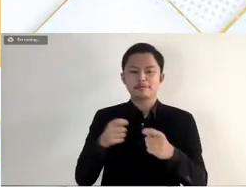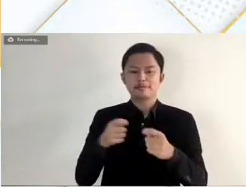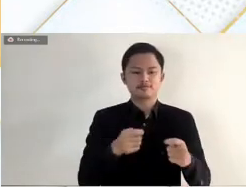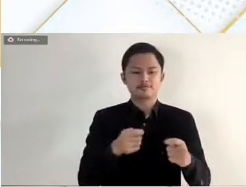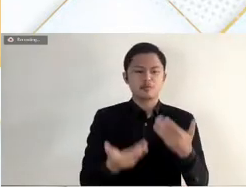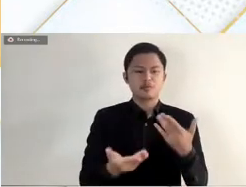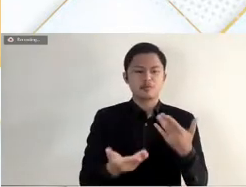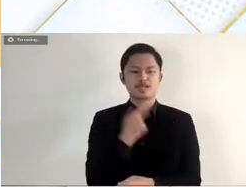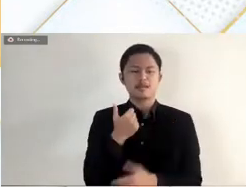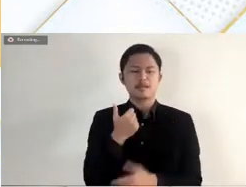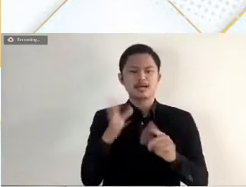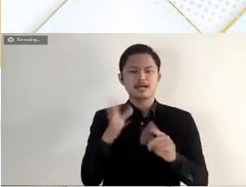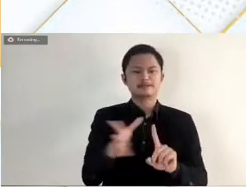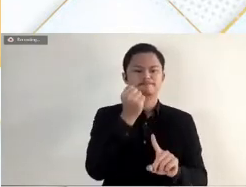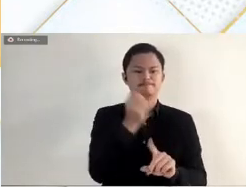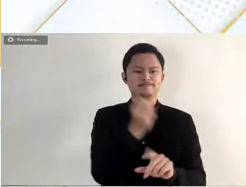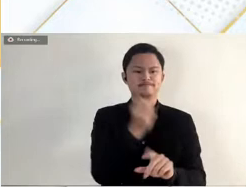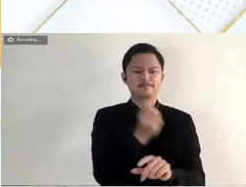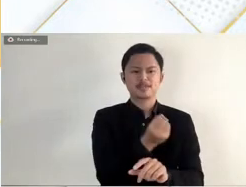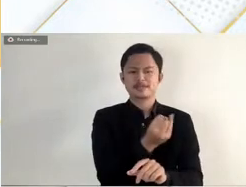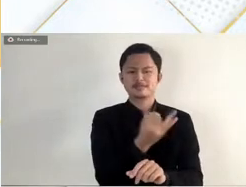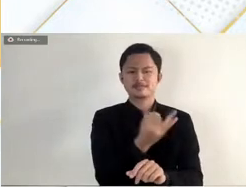reach some form of